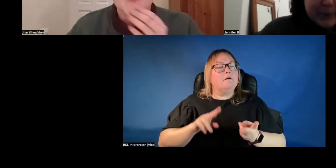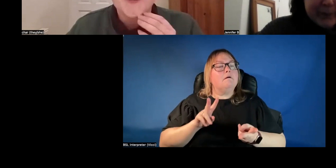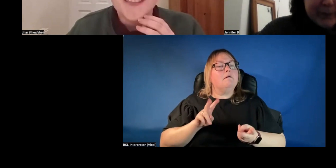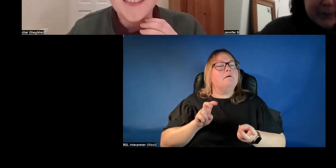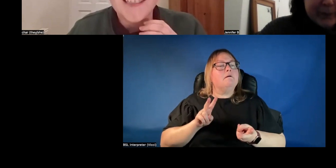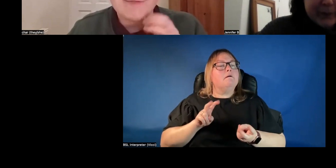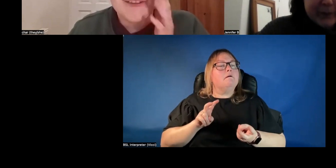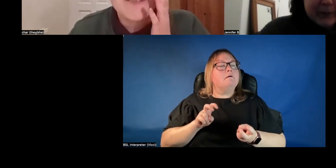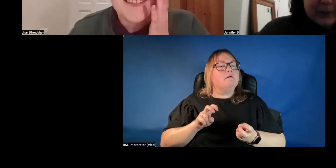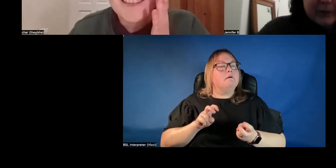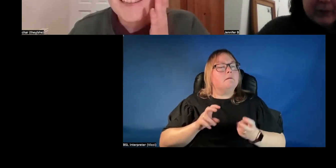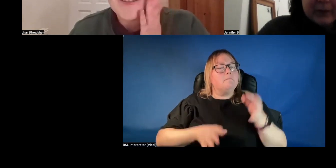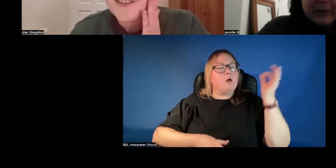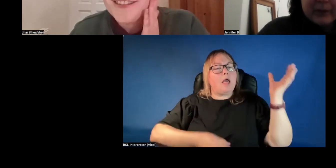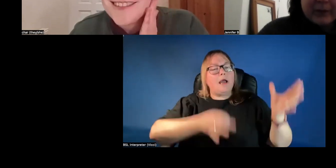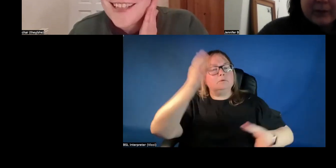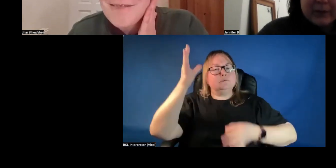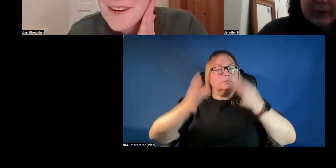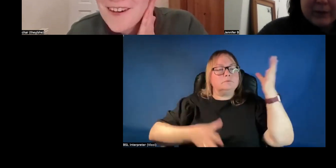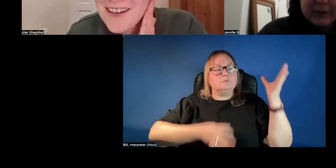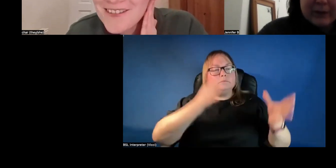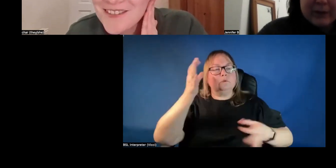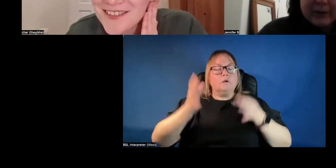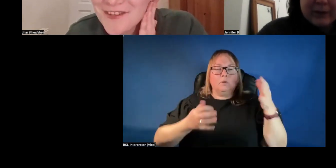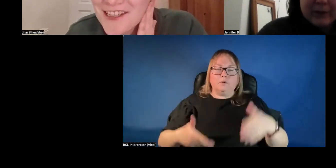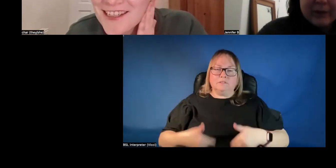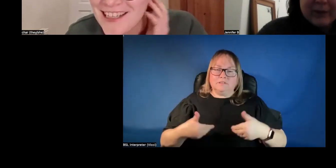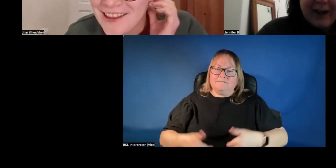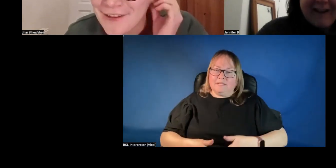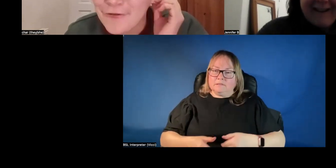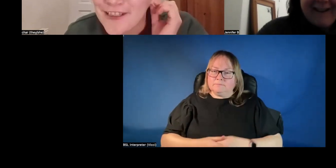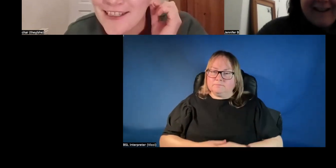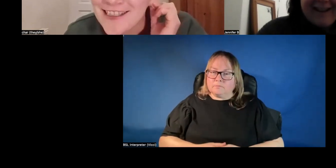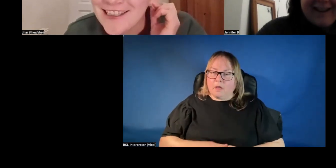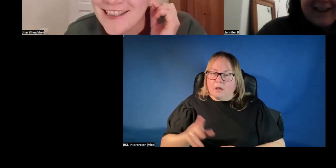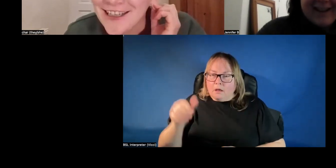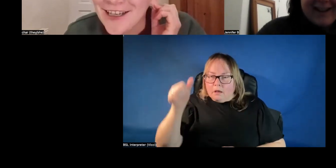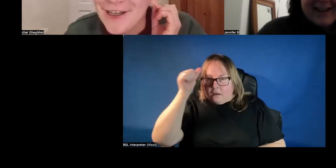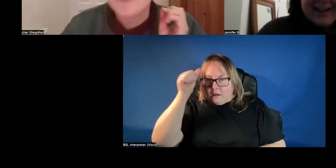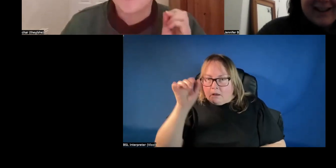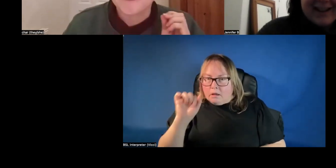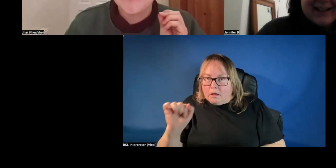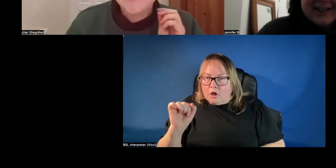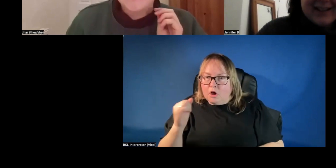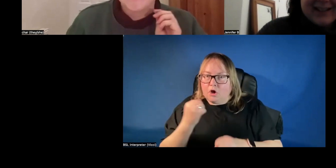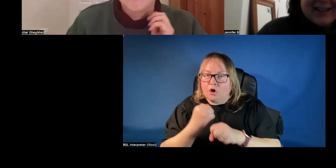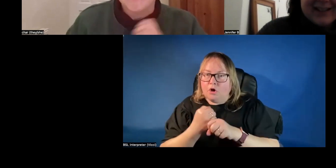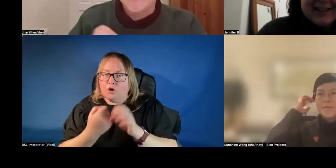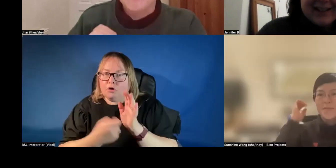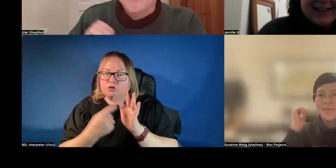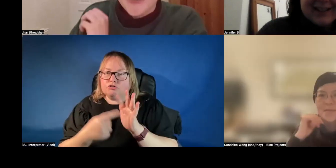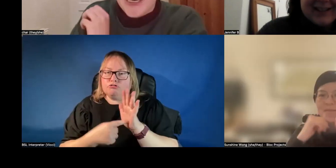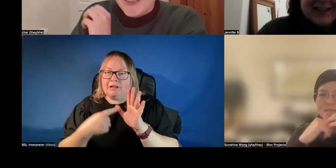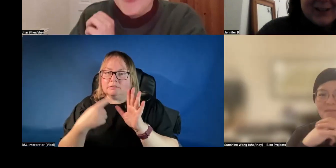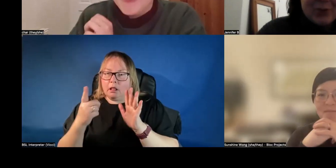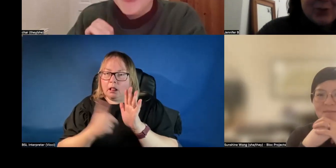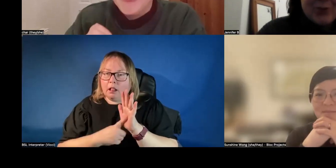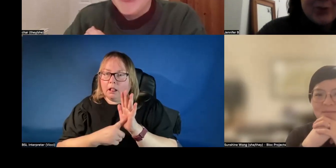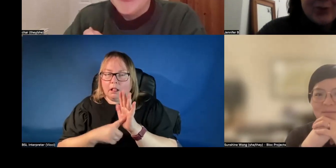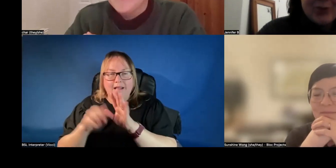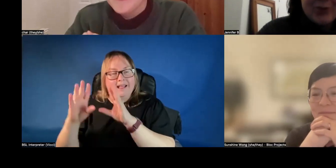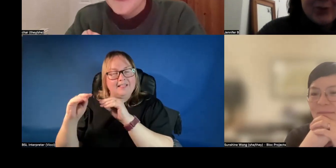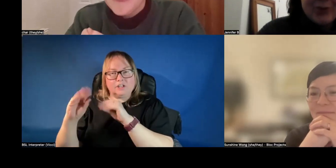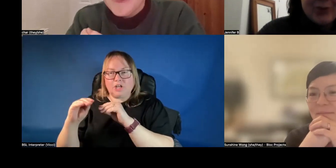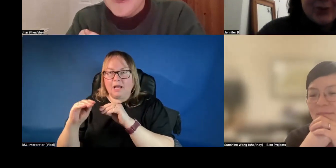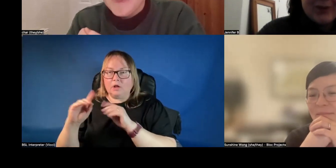I also just want to take a moment to acknowledge what Gretel's written, and the phrasing frantic stagnation, which I